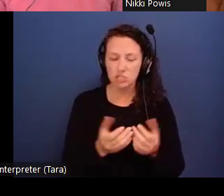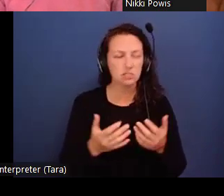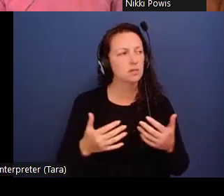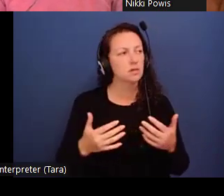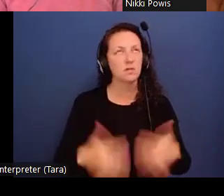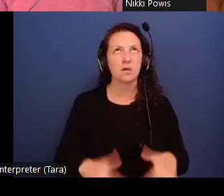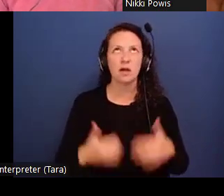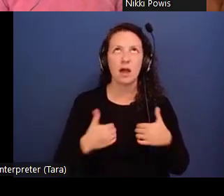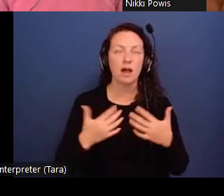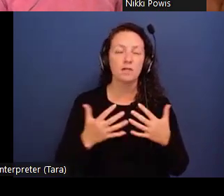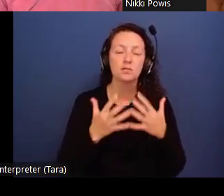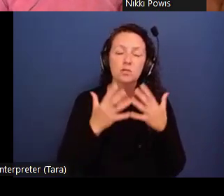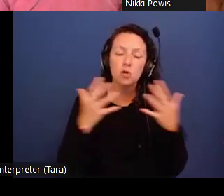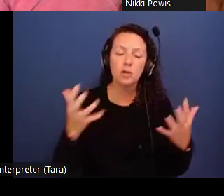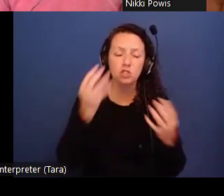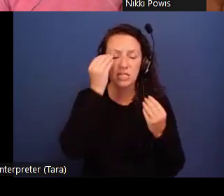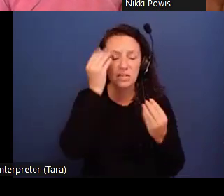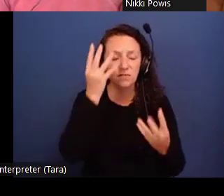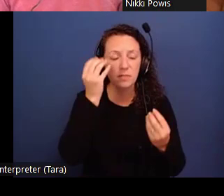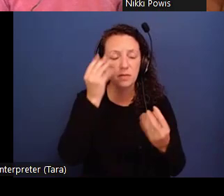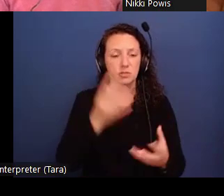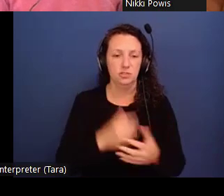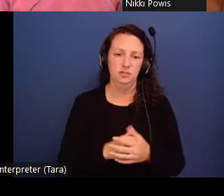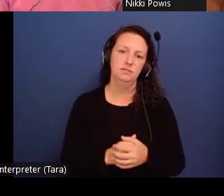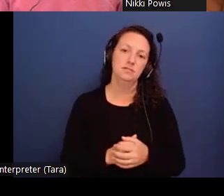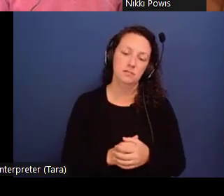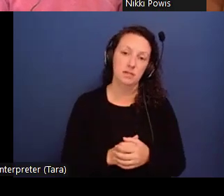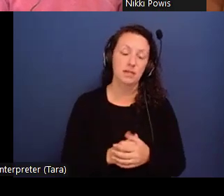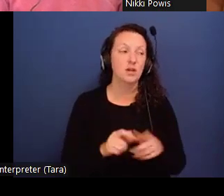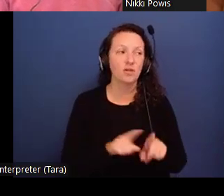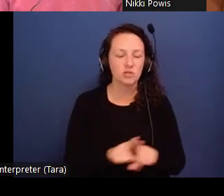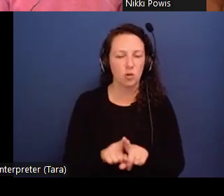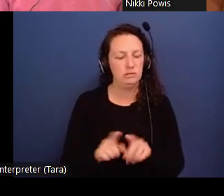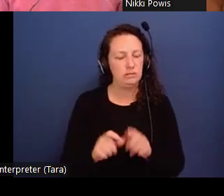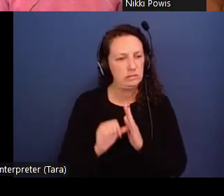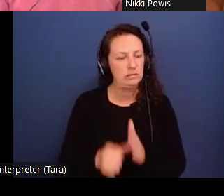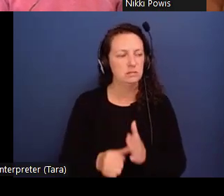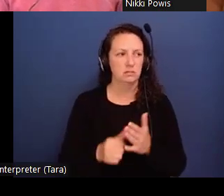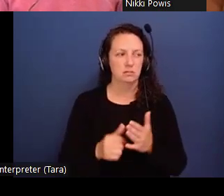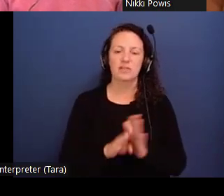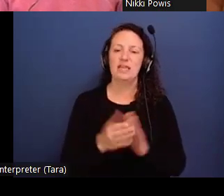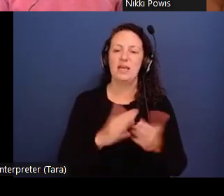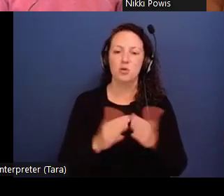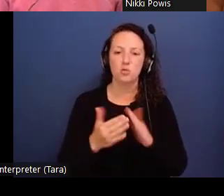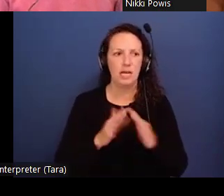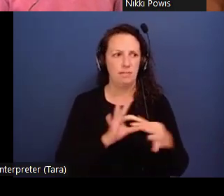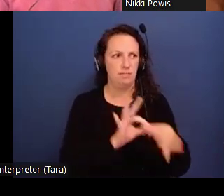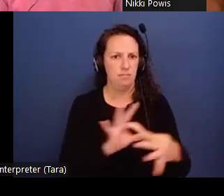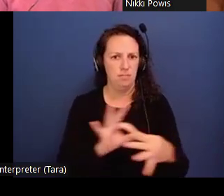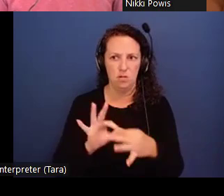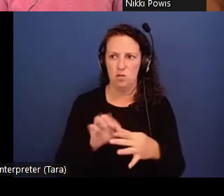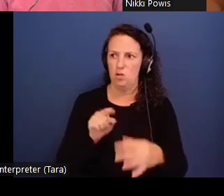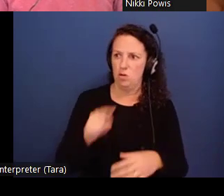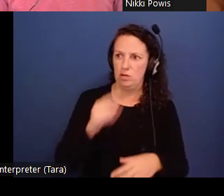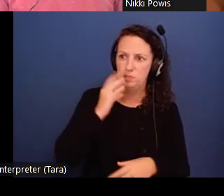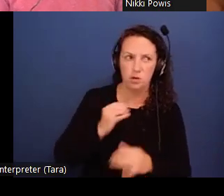think really importantly, that opportunity to find community with others who are either in the same path